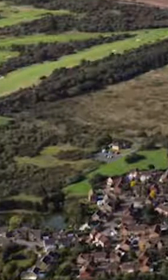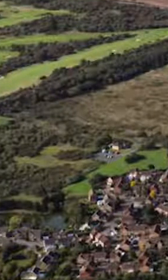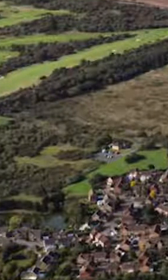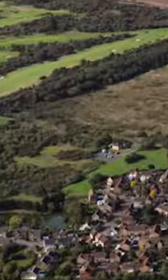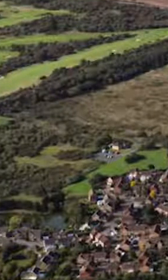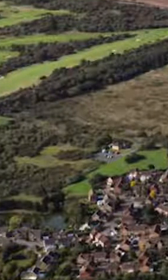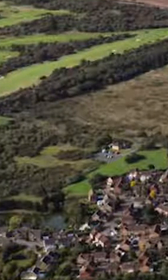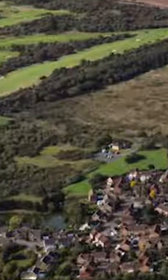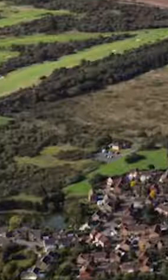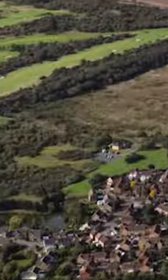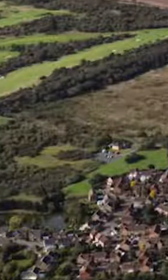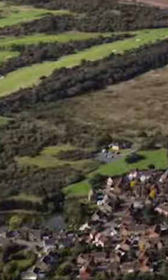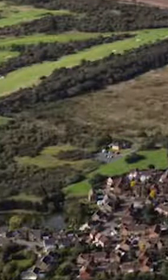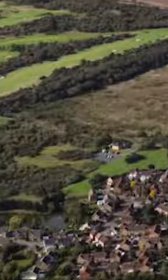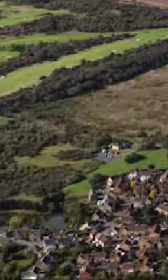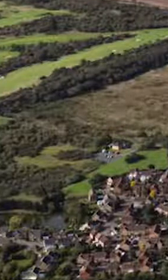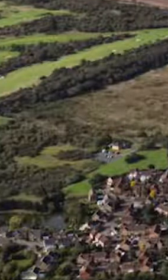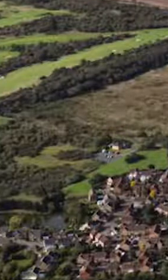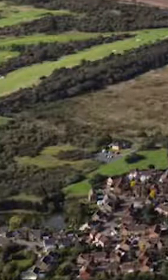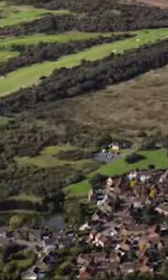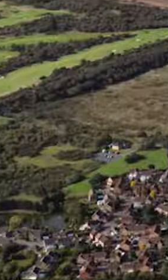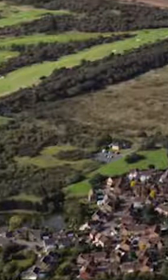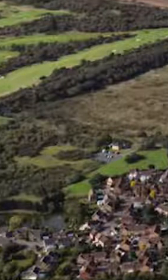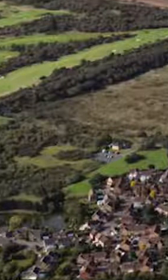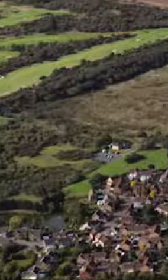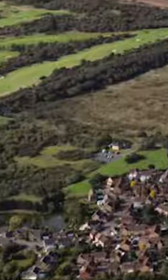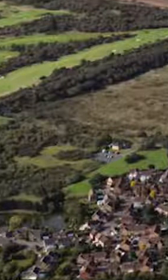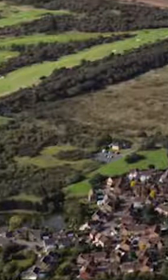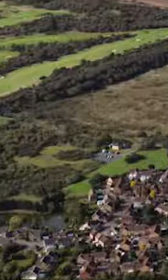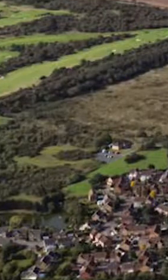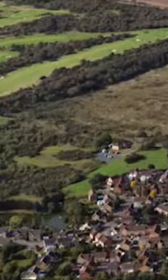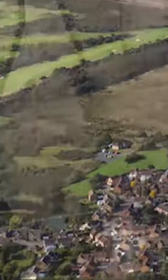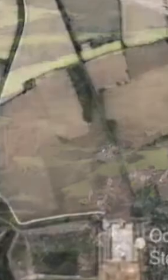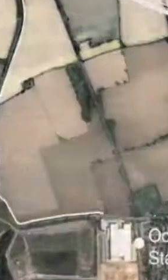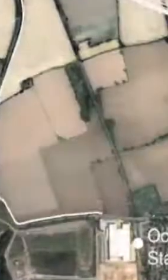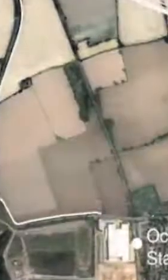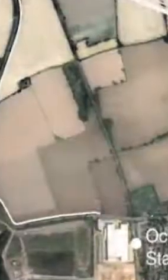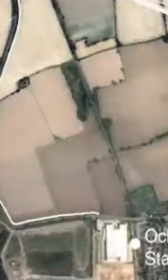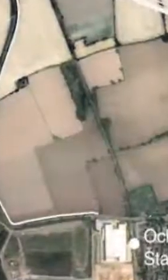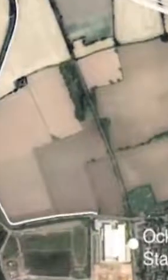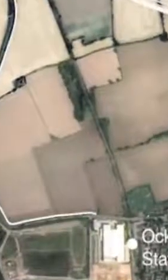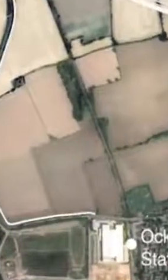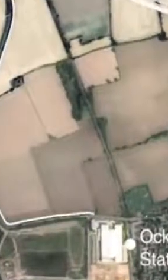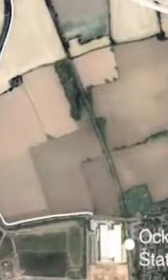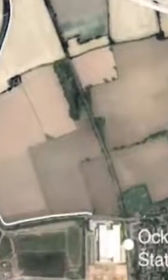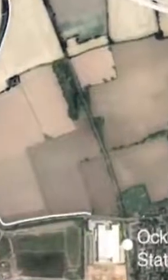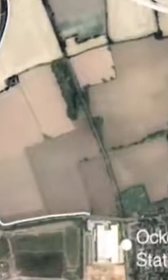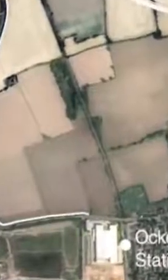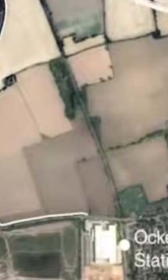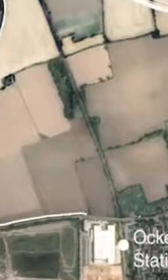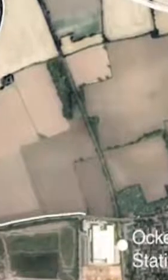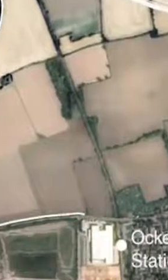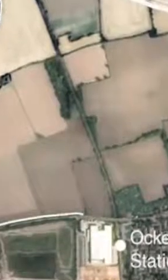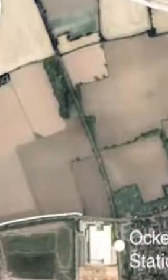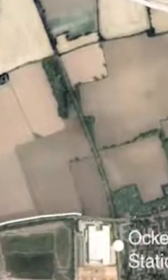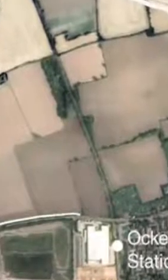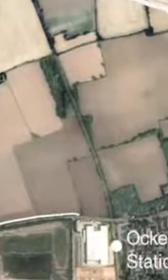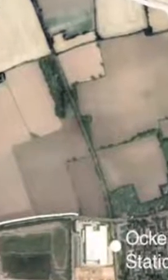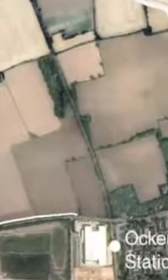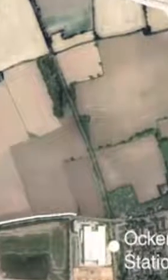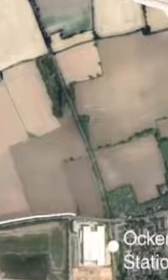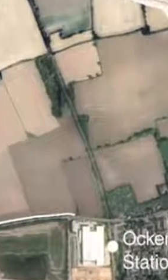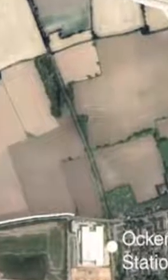maintenance of a proposed gas pipeline, which would supply the local community. In the vicinity of the Mardyke, we're proposing